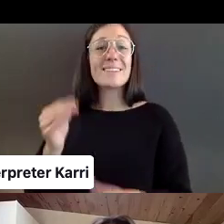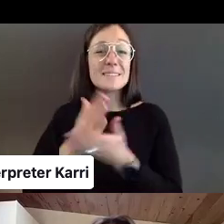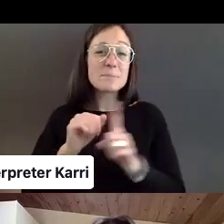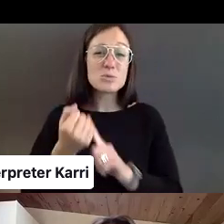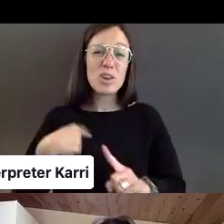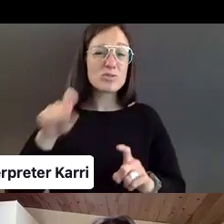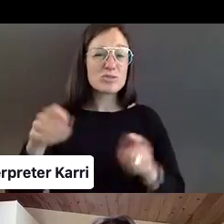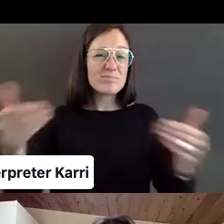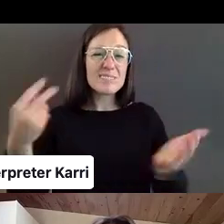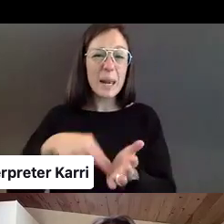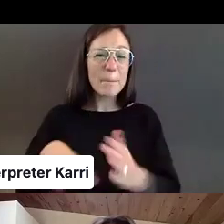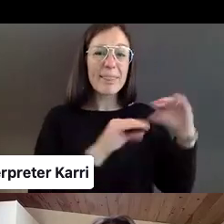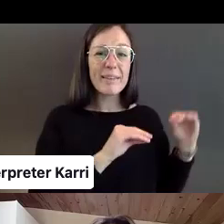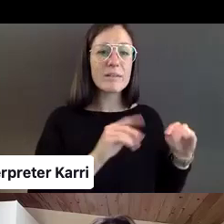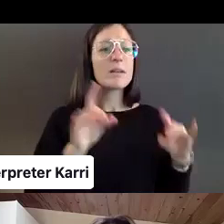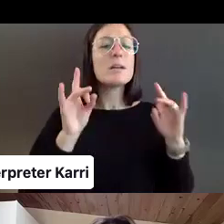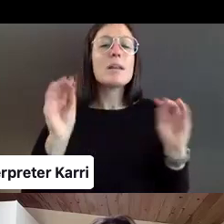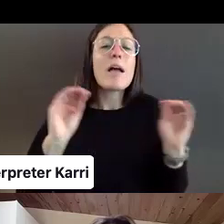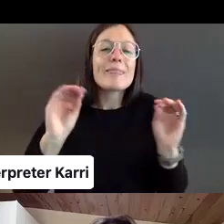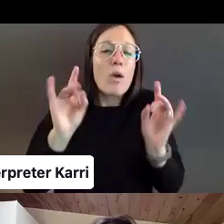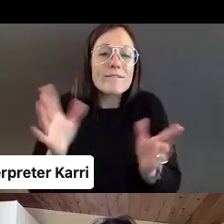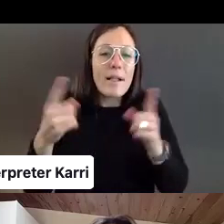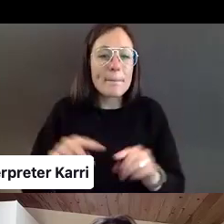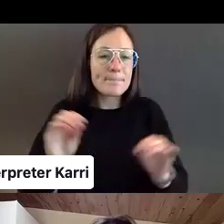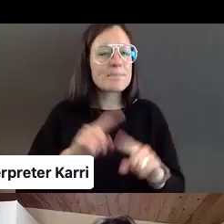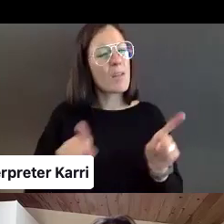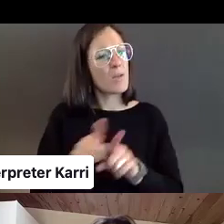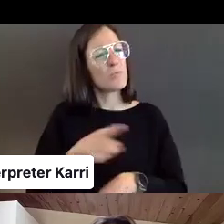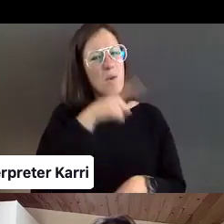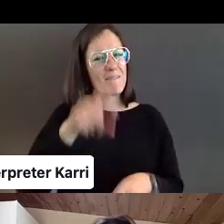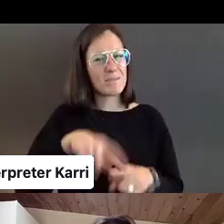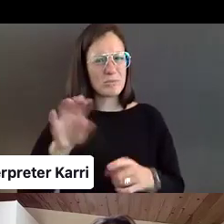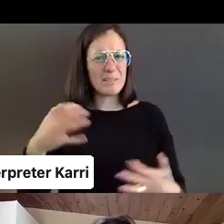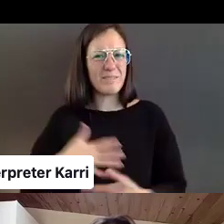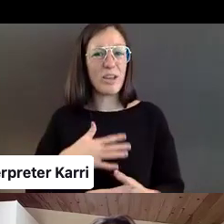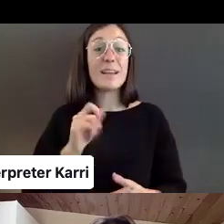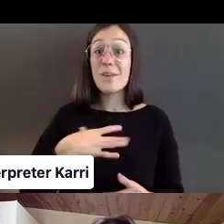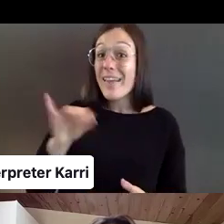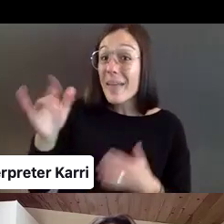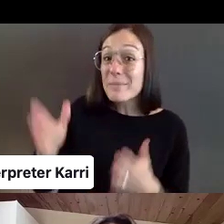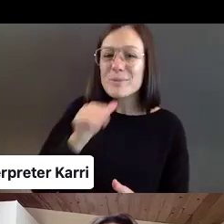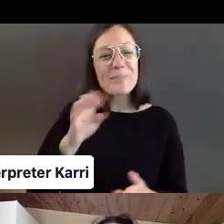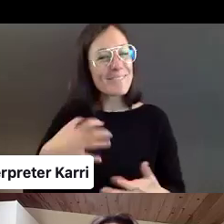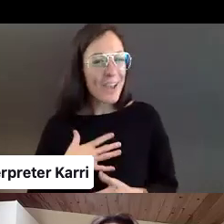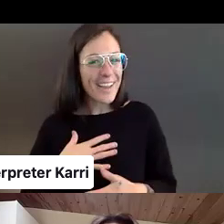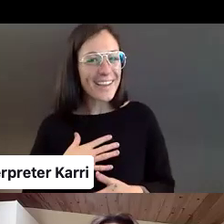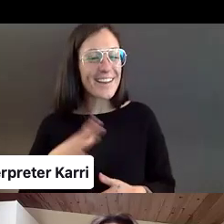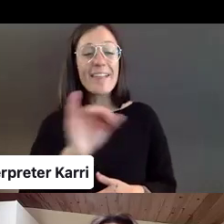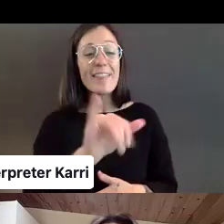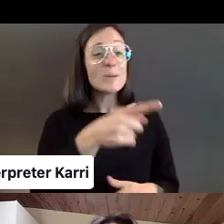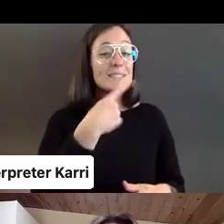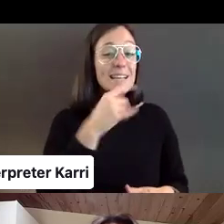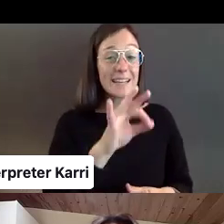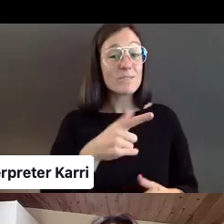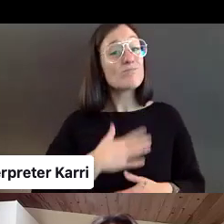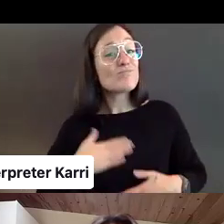left. That nothing terrible happened, but also you don't have to be afraid if you do like the person. And if you're, like you said, having fun and